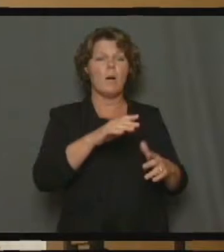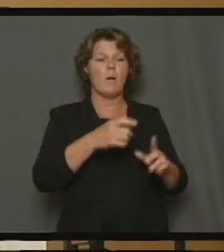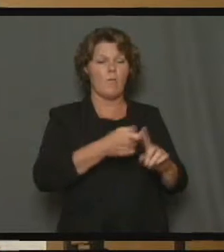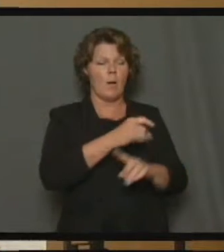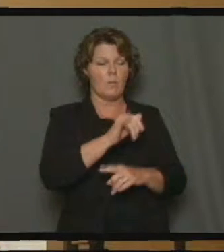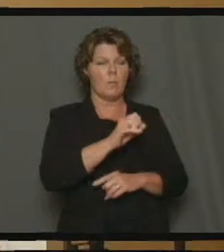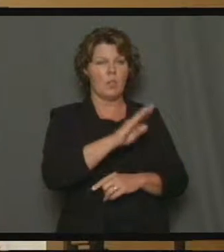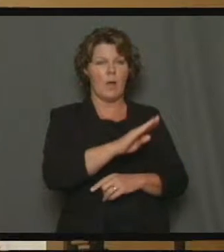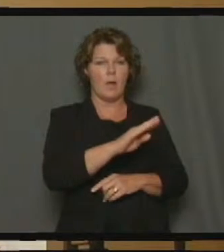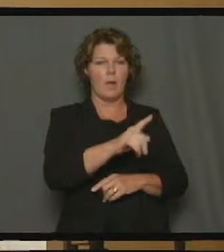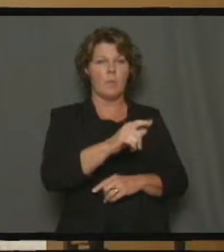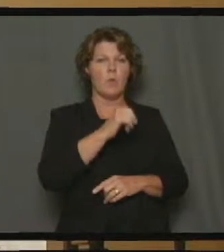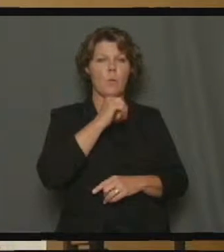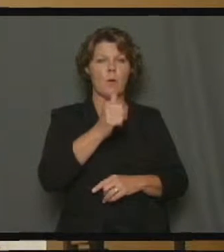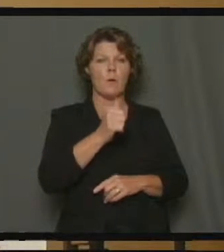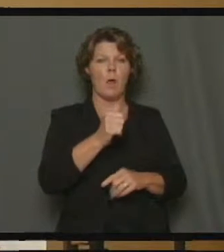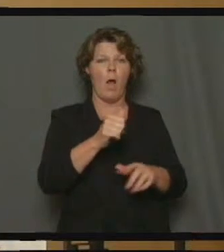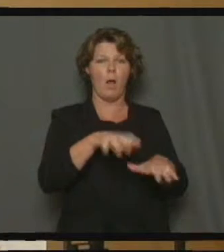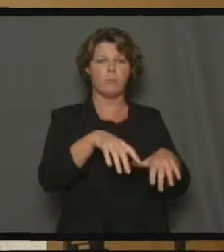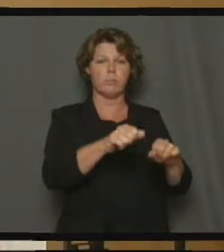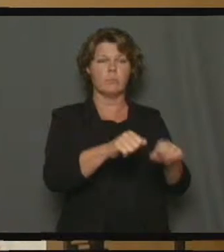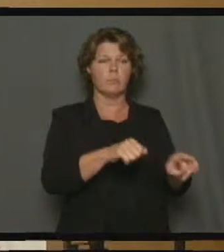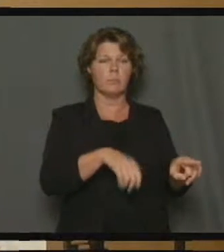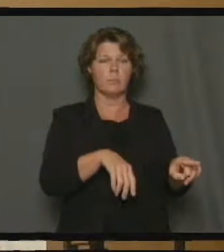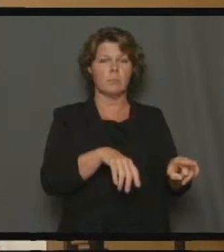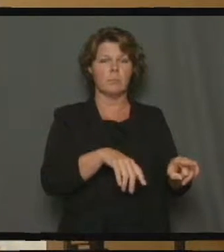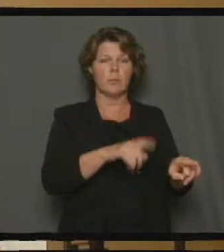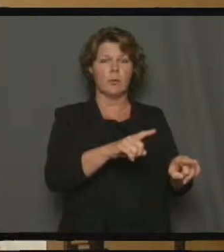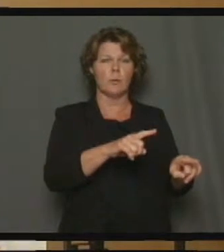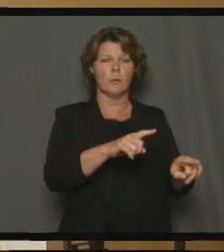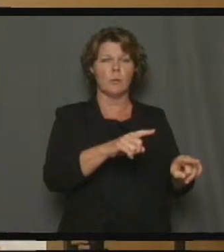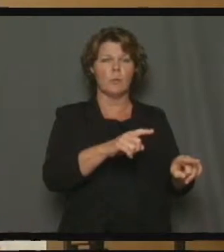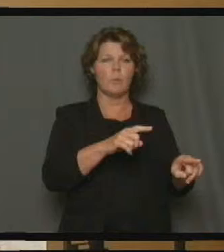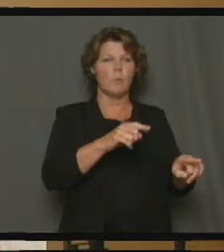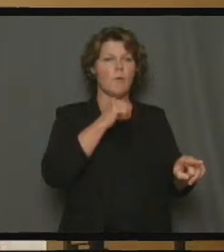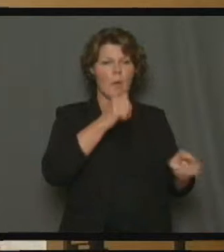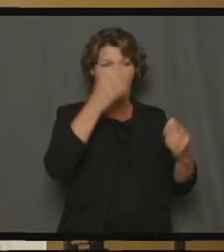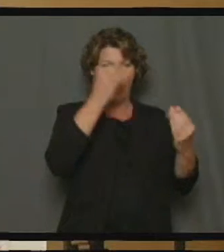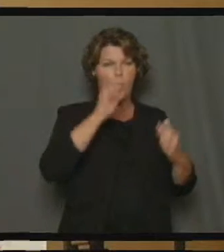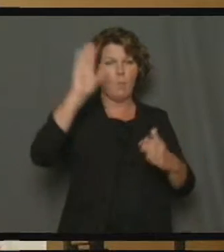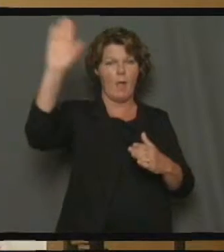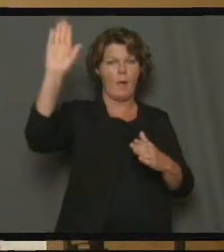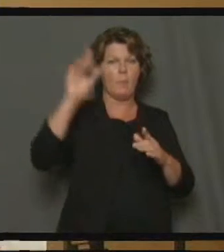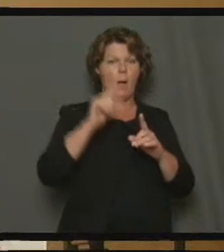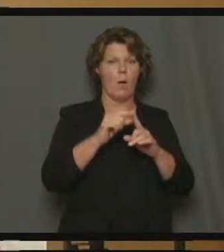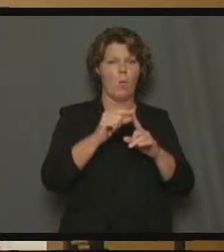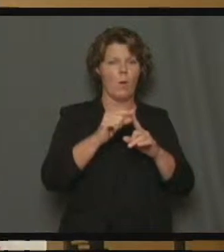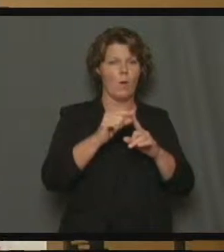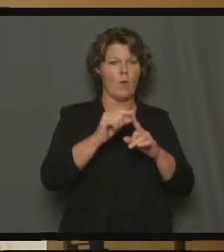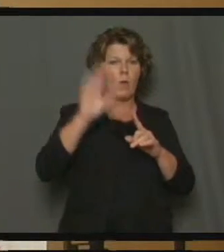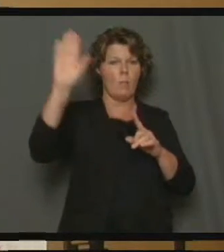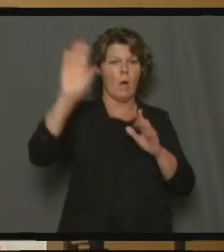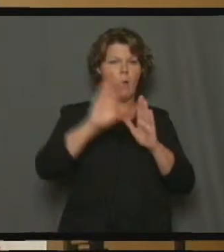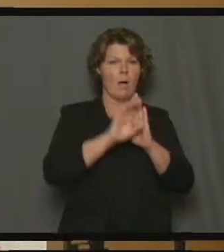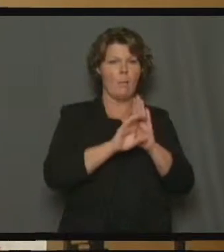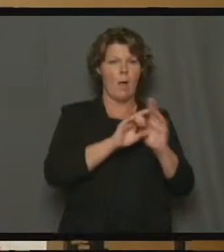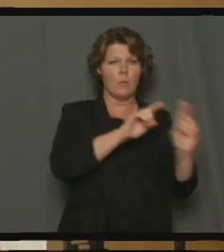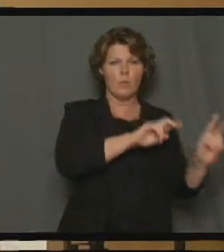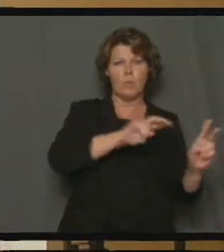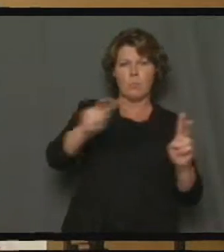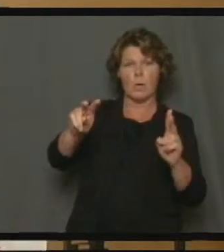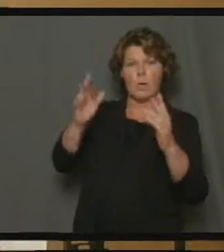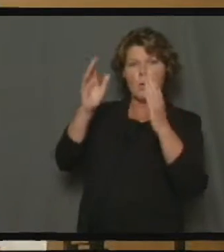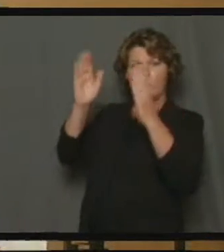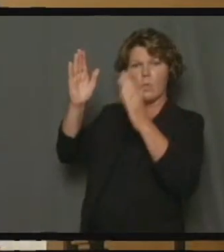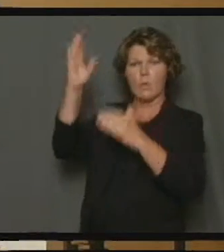of your fathers you have turned aside from my statutes and have not kept them. Return to me, and I will return to you,